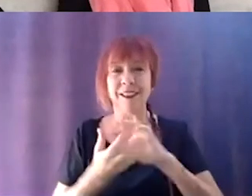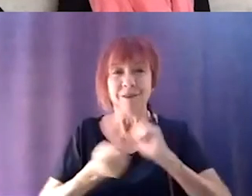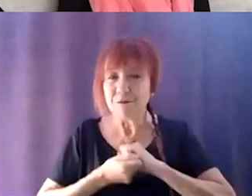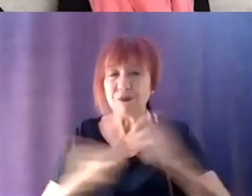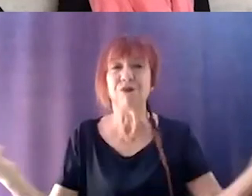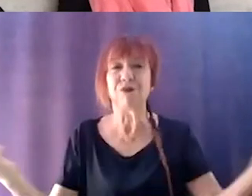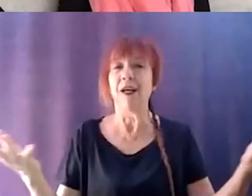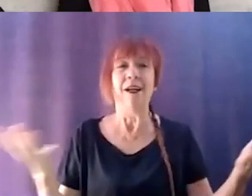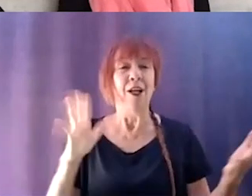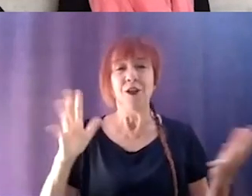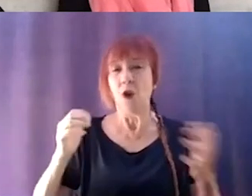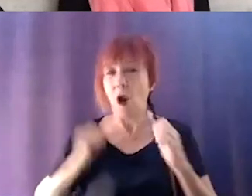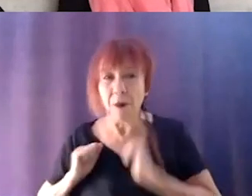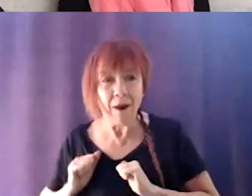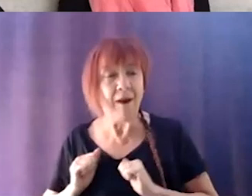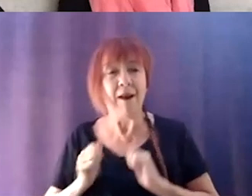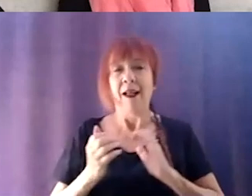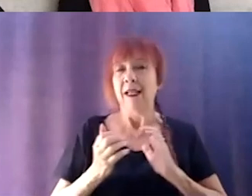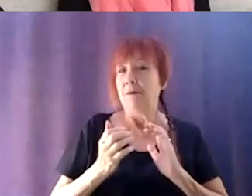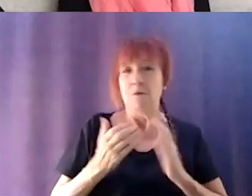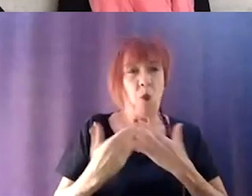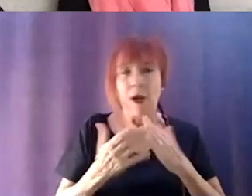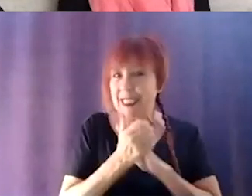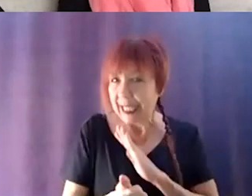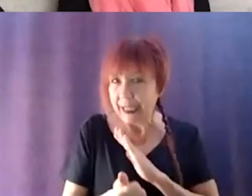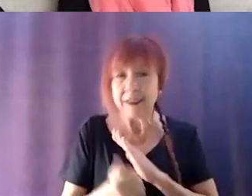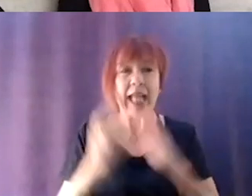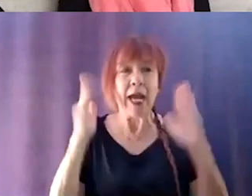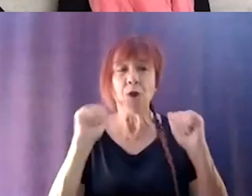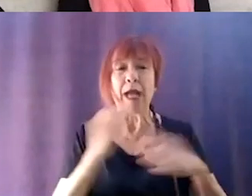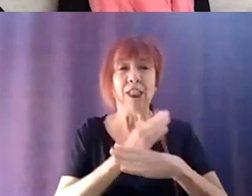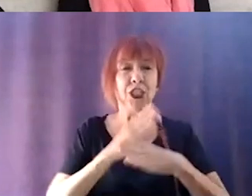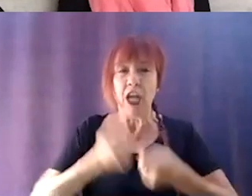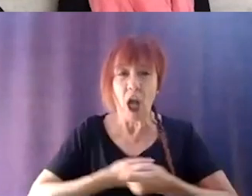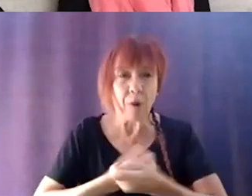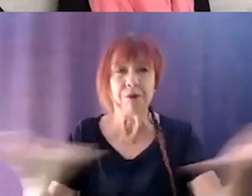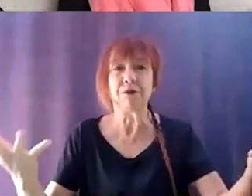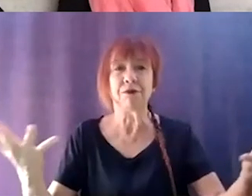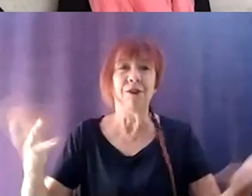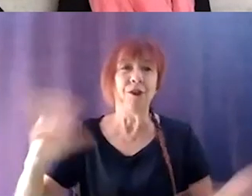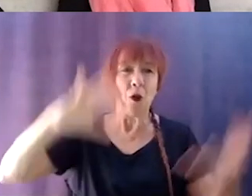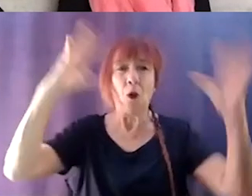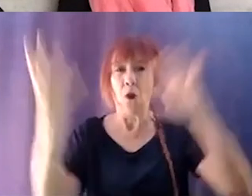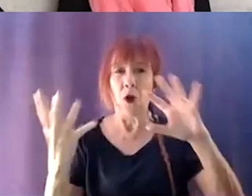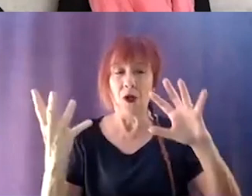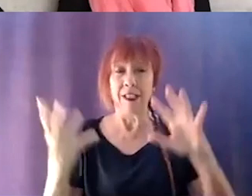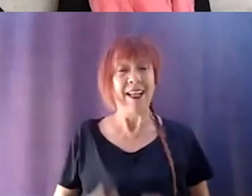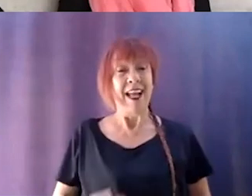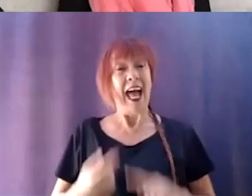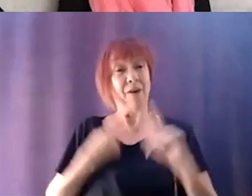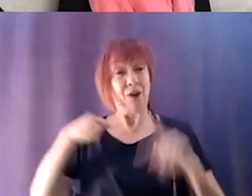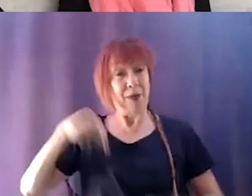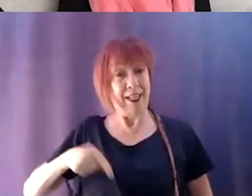broadcaster, whatever gifts you have, may they be shared with the world. And on behalf of the team here at SAG-AFTRA, I would like to thank